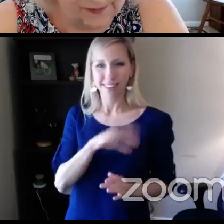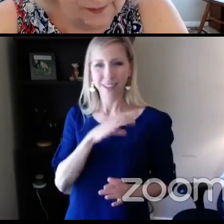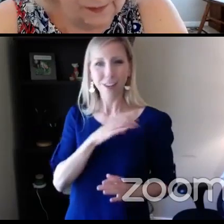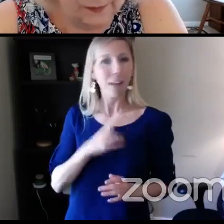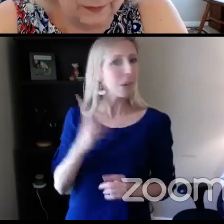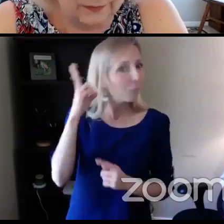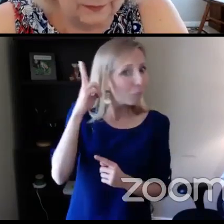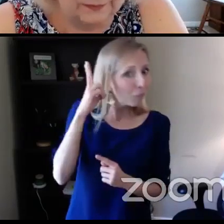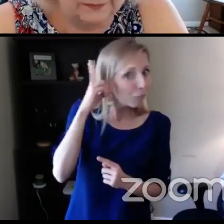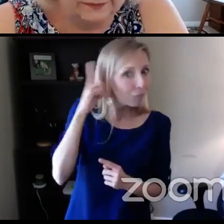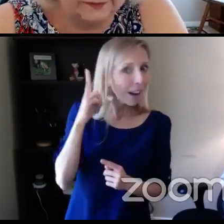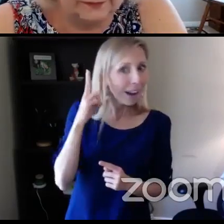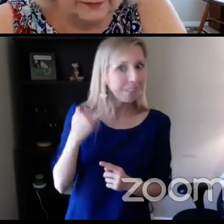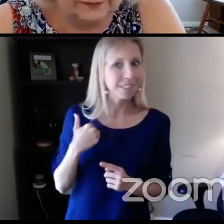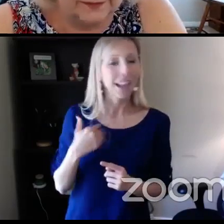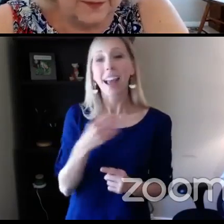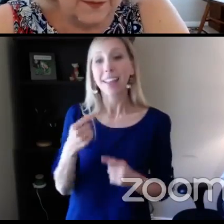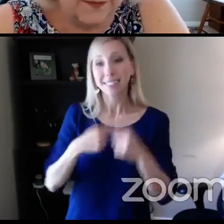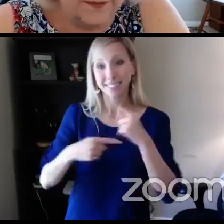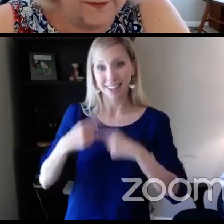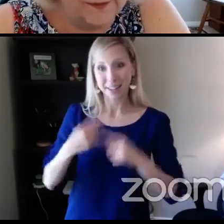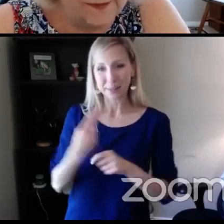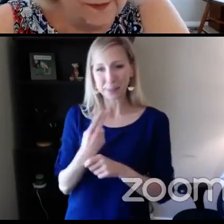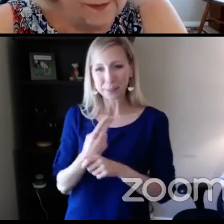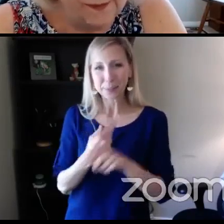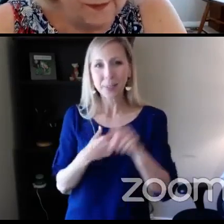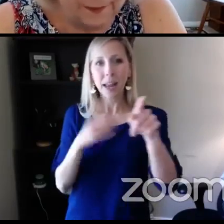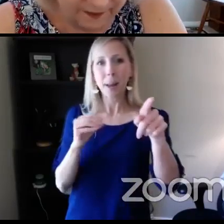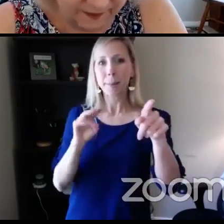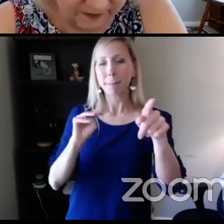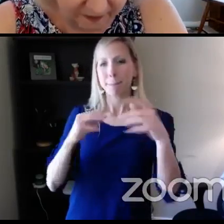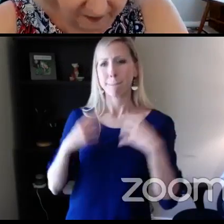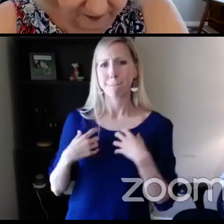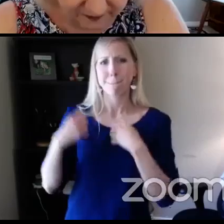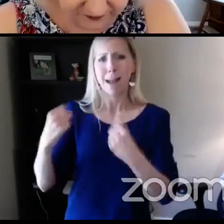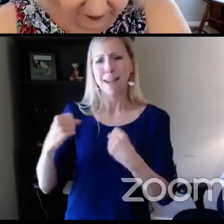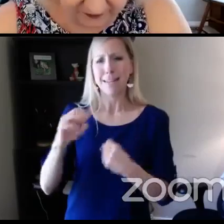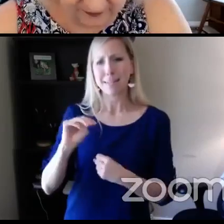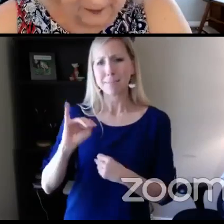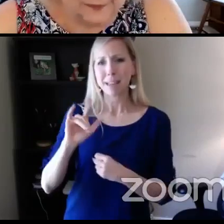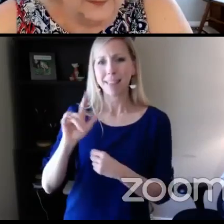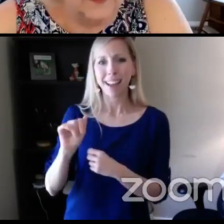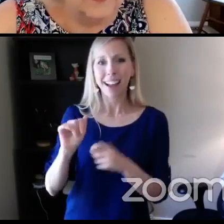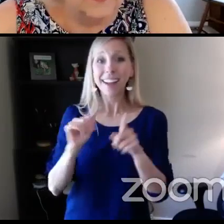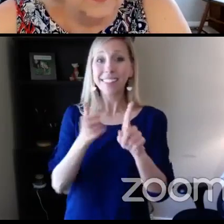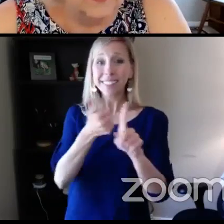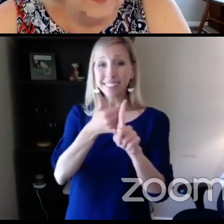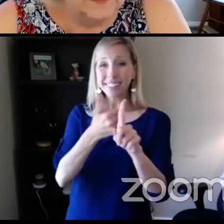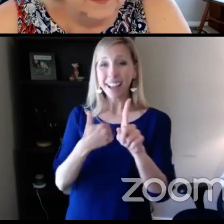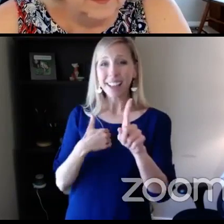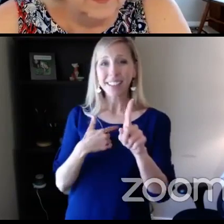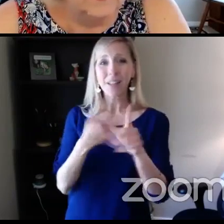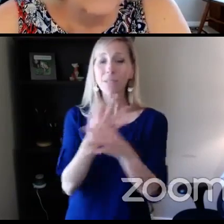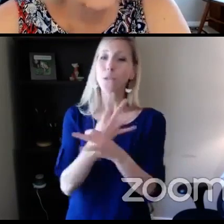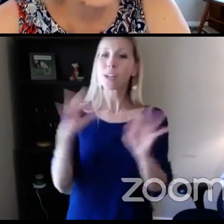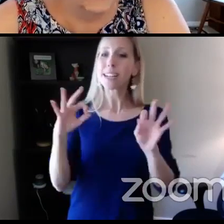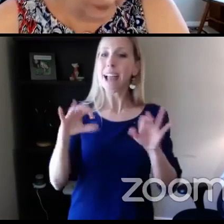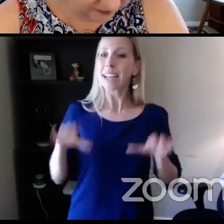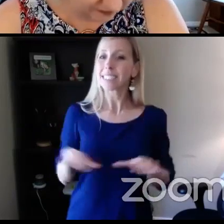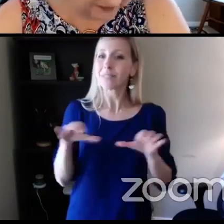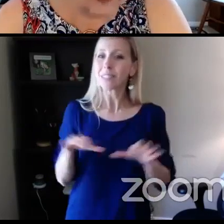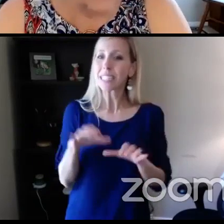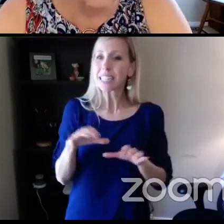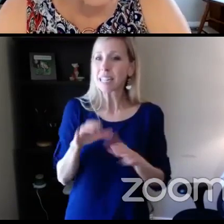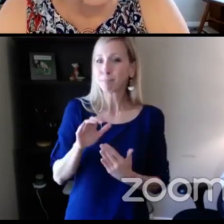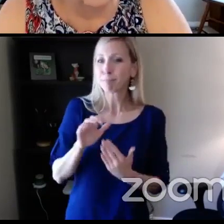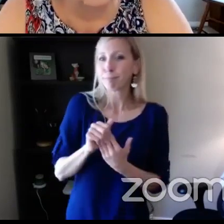cochlear, but also uses sign, and then Mighty Mila also. And she has a free activity pack, if you're interested in